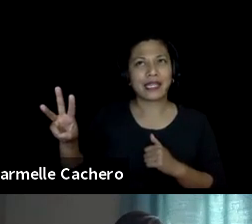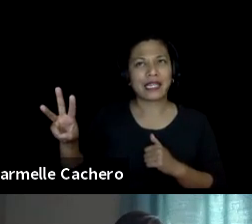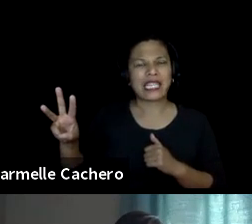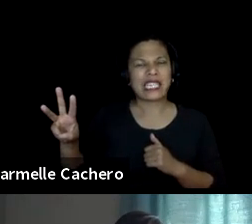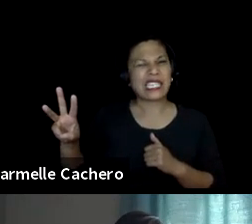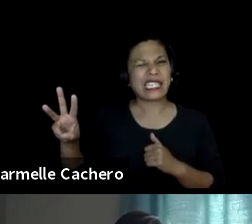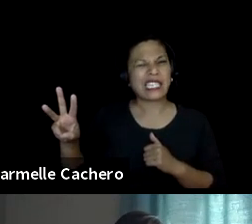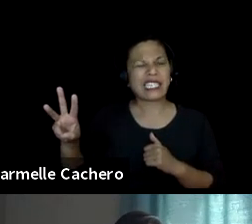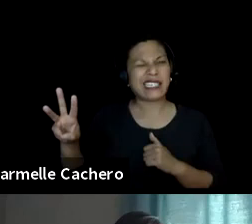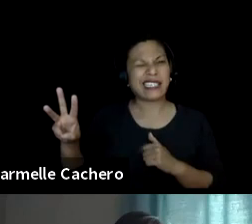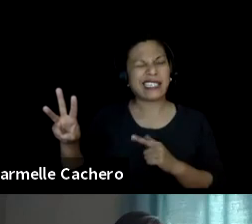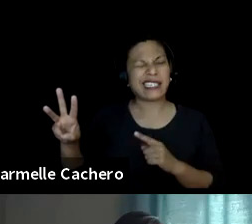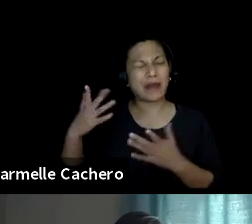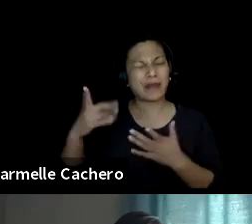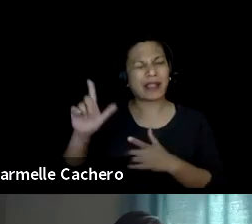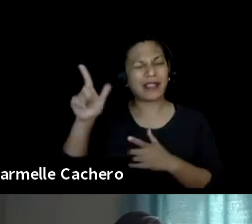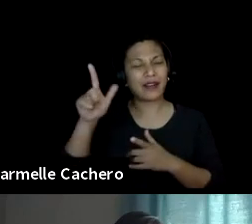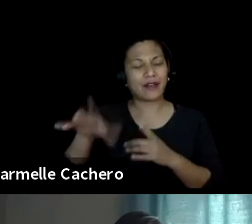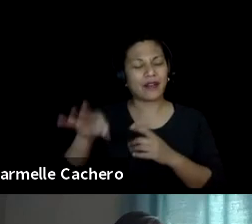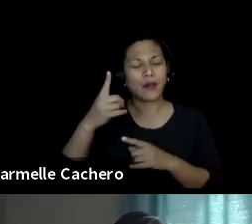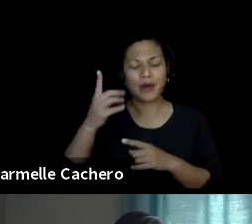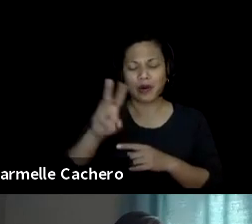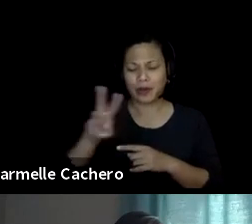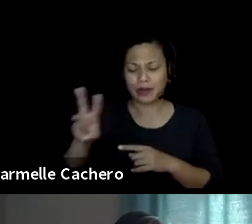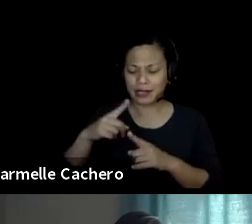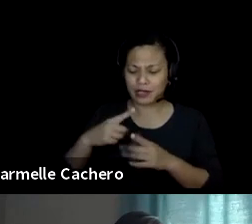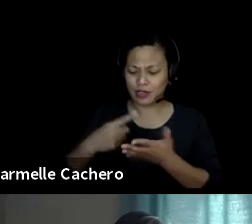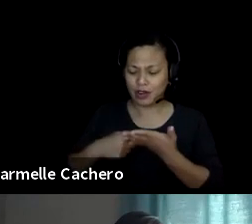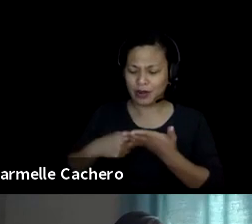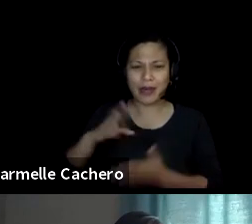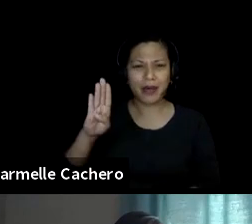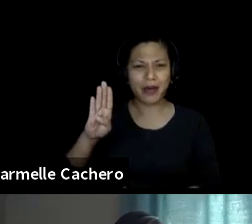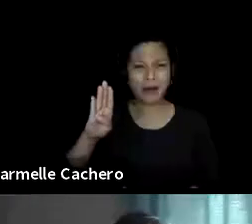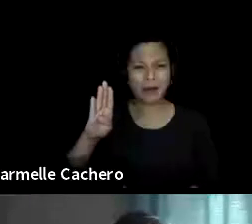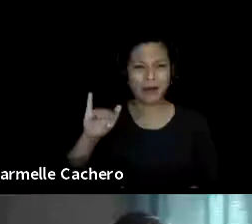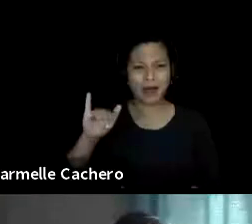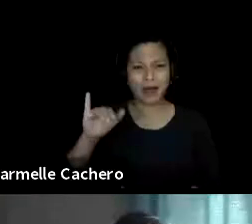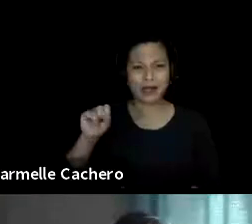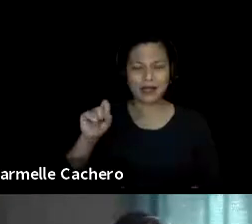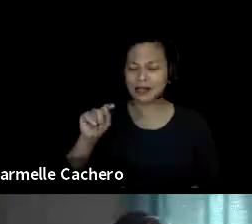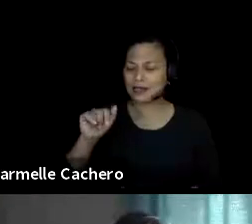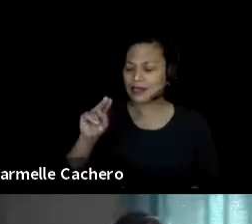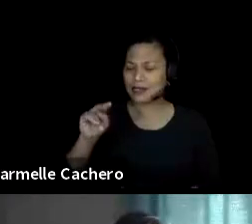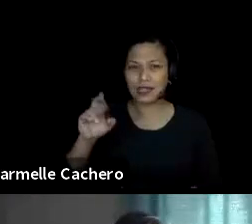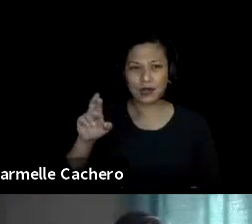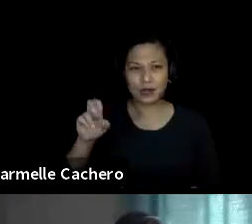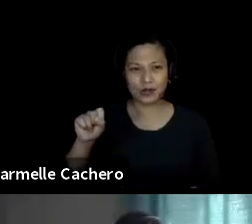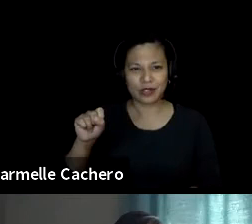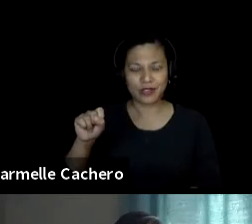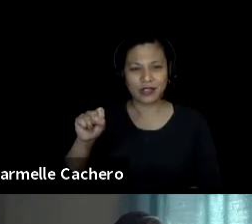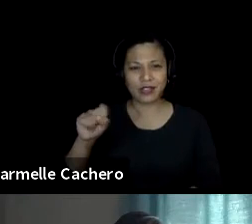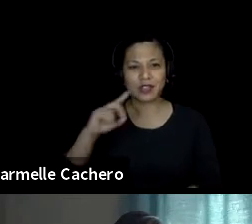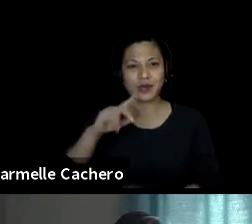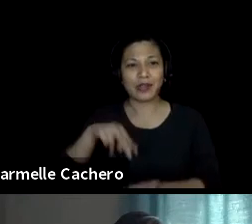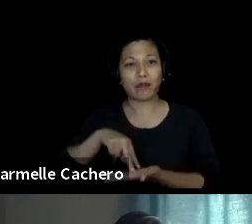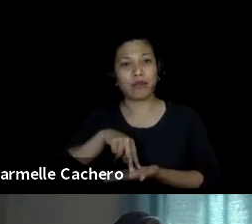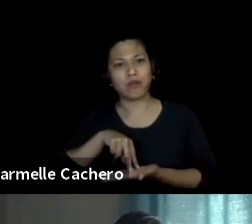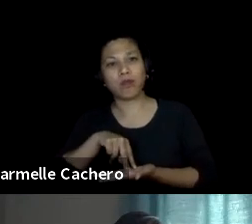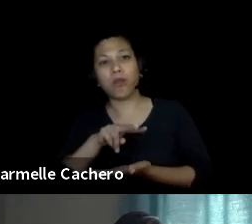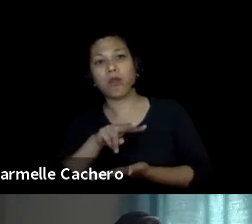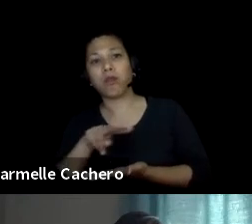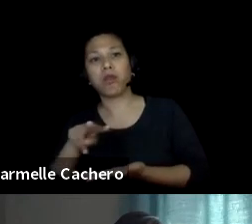you, Tracy, but that talks about like bystanderism. I think I don't like that term because it kind of lulls people into this state of